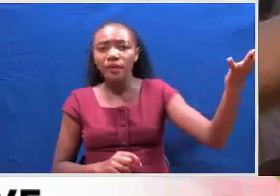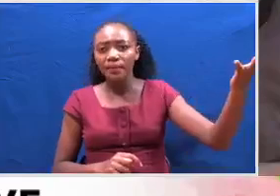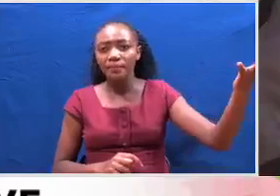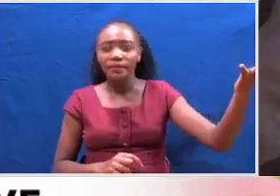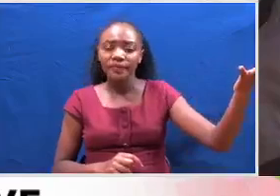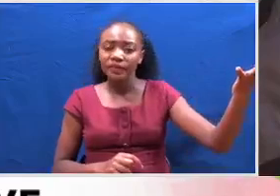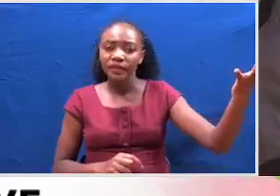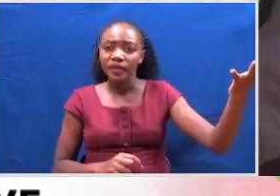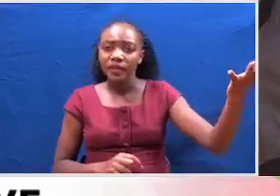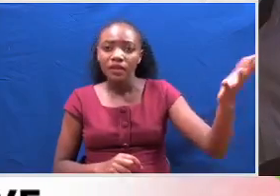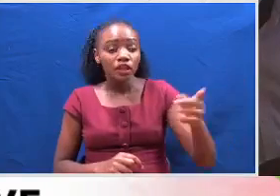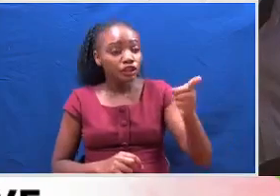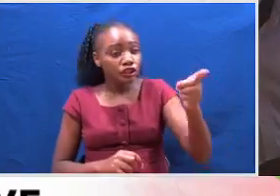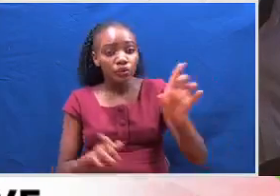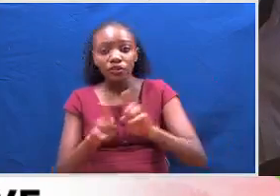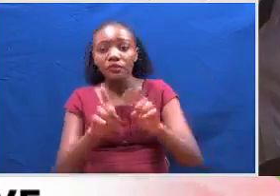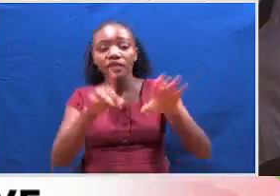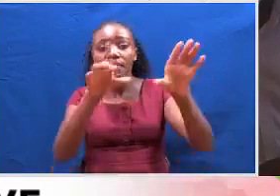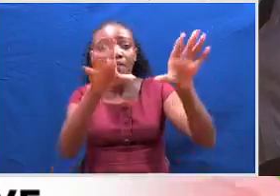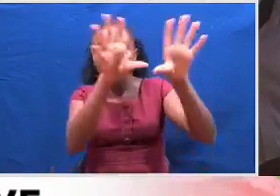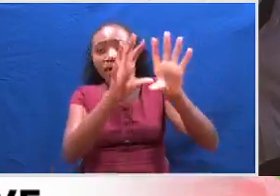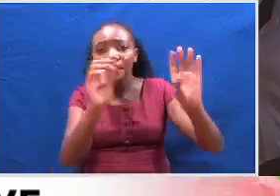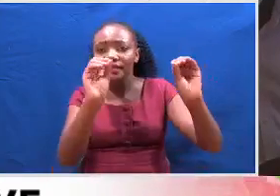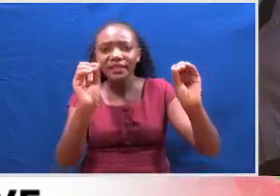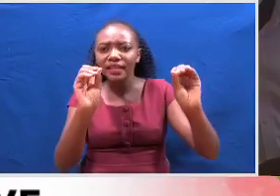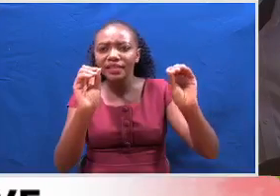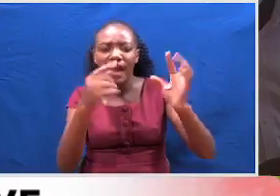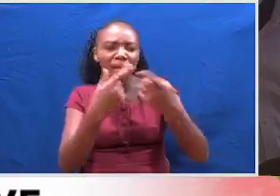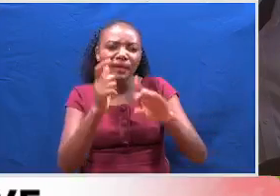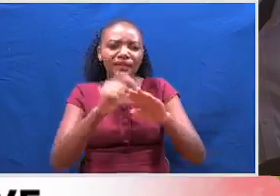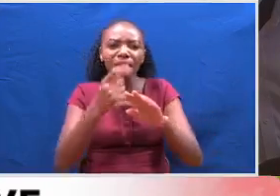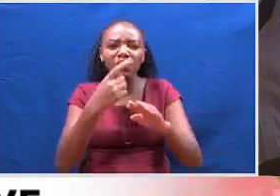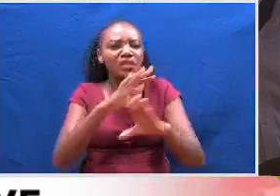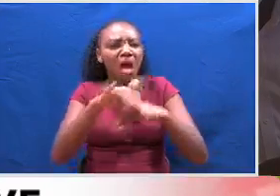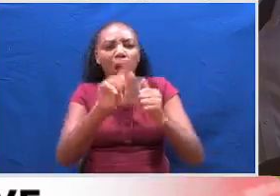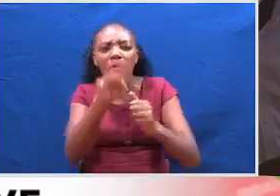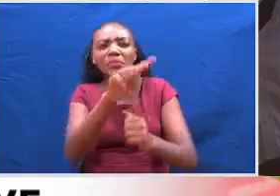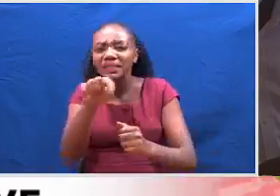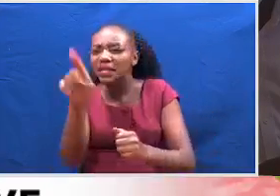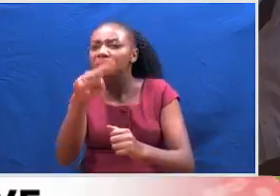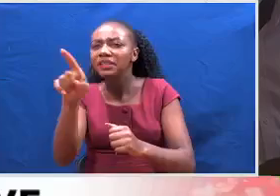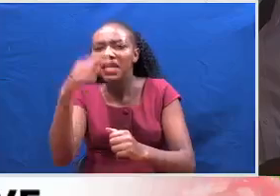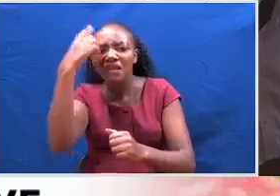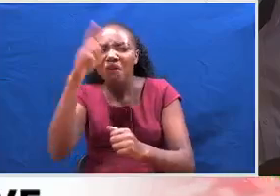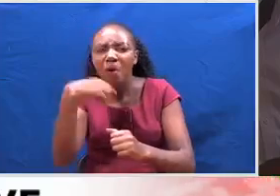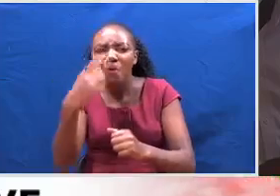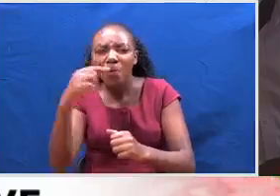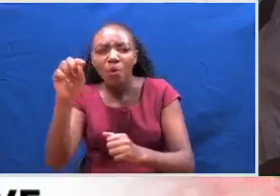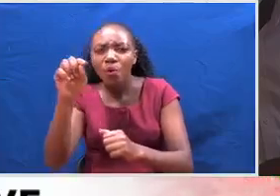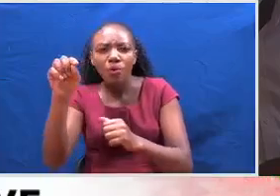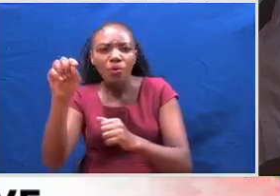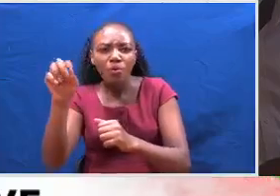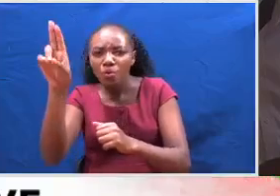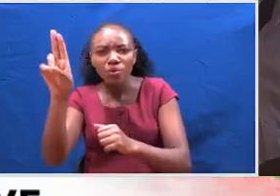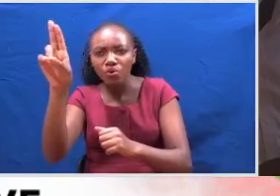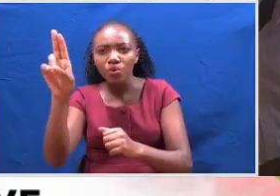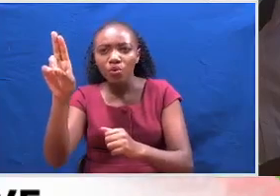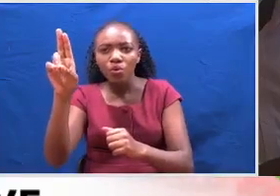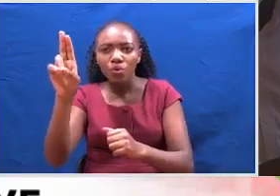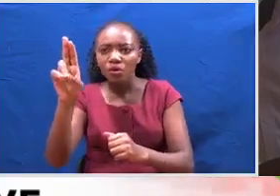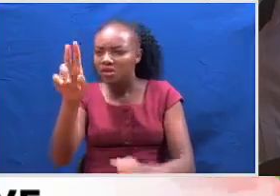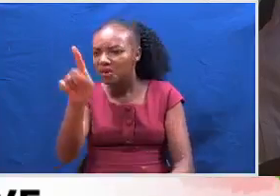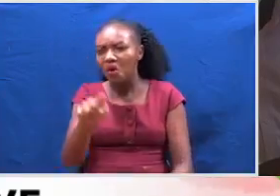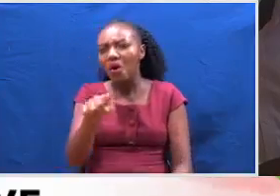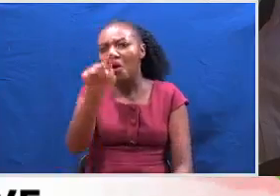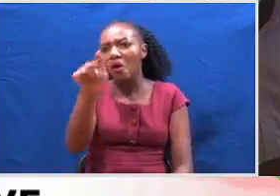mbaya ni wewe na rais. Baadaye sasa naanza kusema makosa yote ni ya rais peke yake. Wewe uko wapi? Unasema wewe